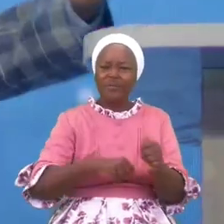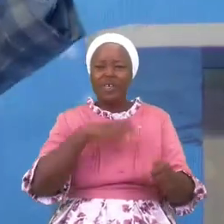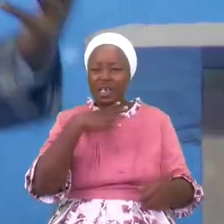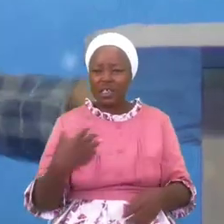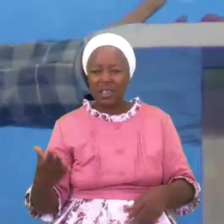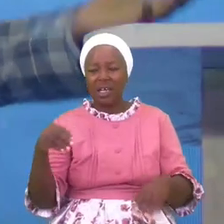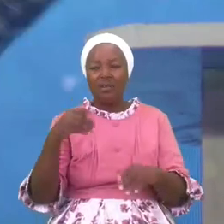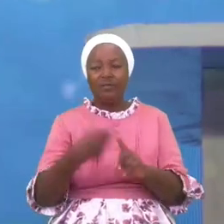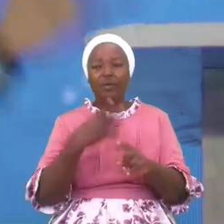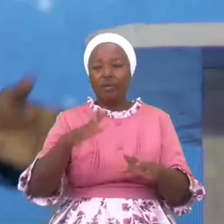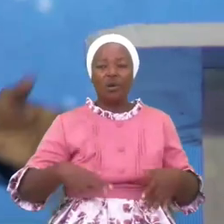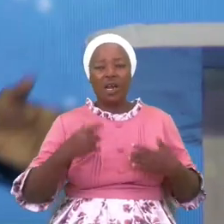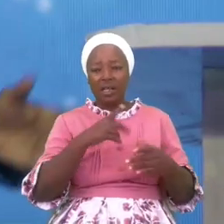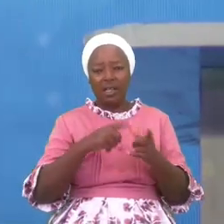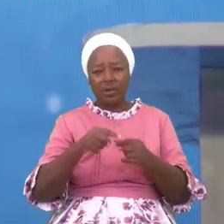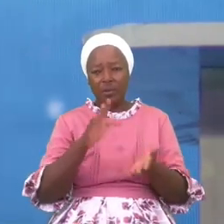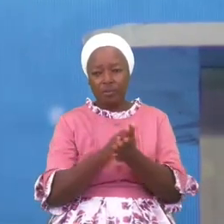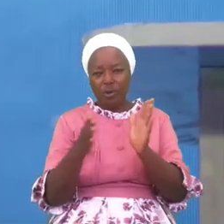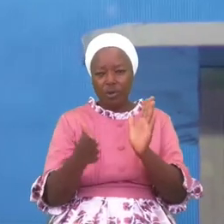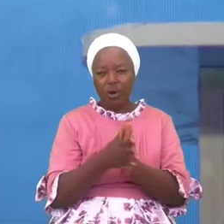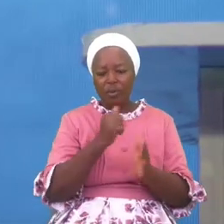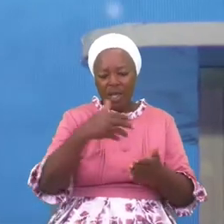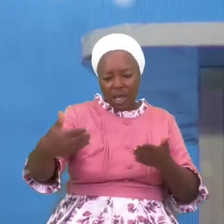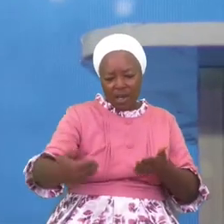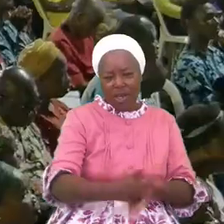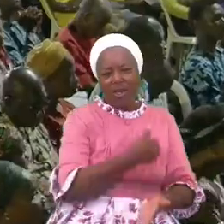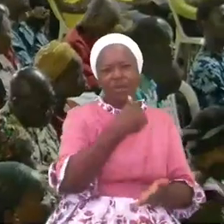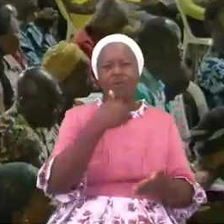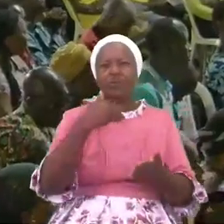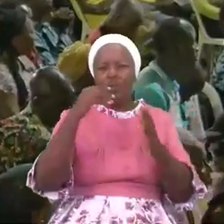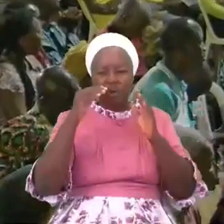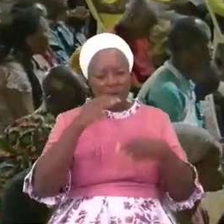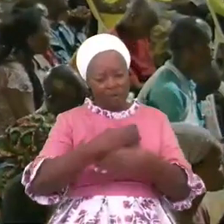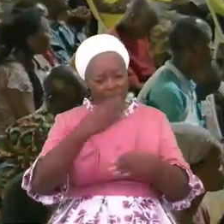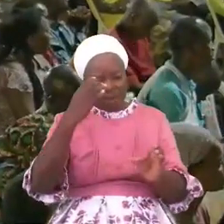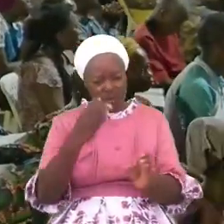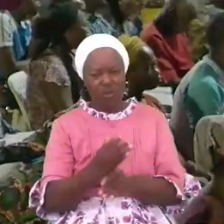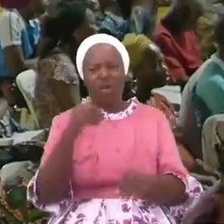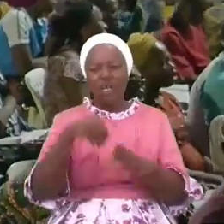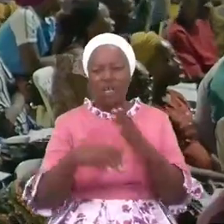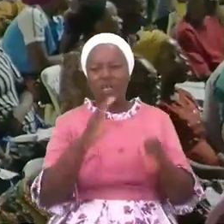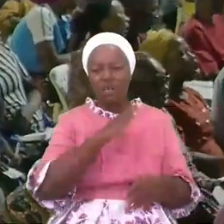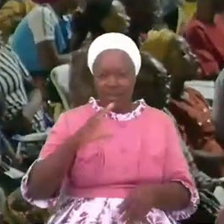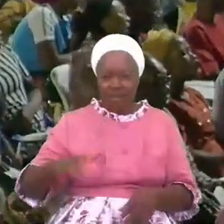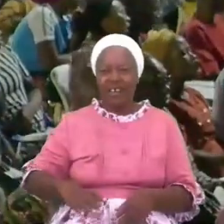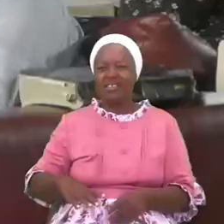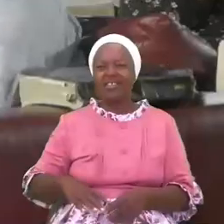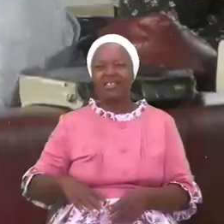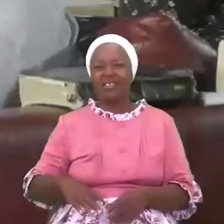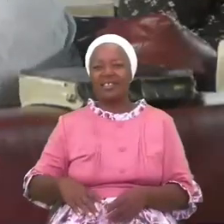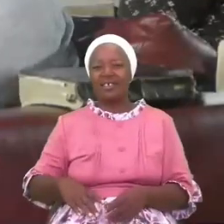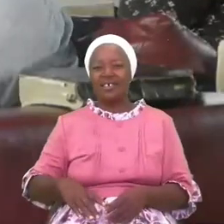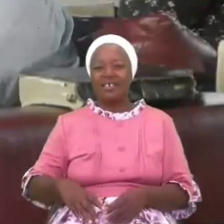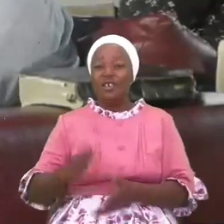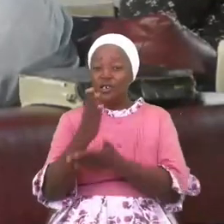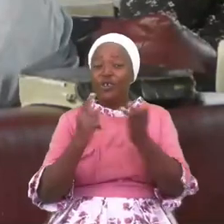brand new creature in Christ. Somebody shout amen. He will